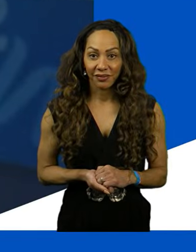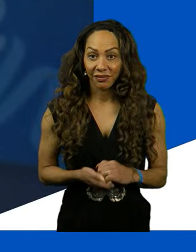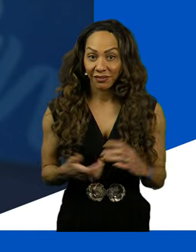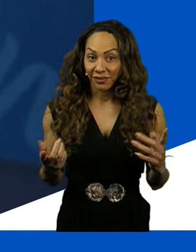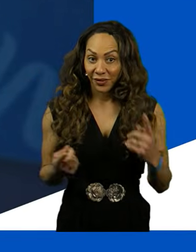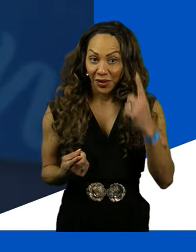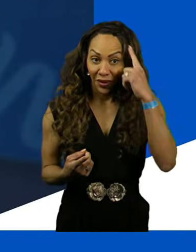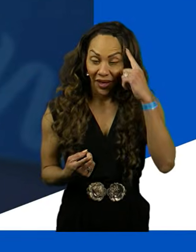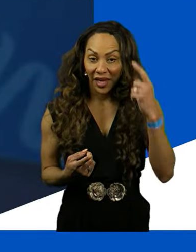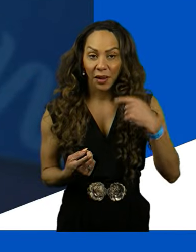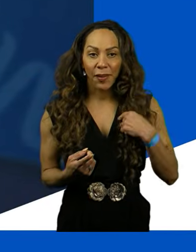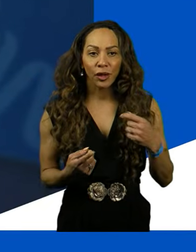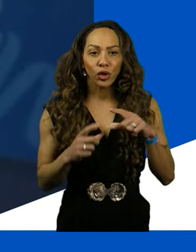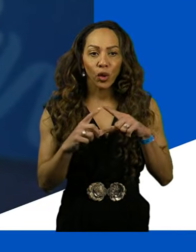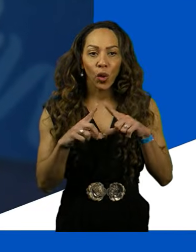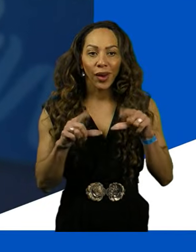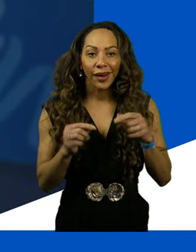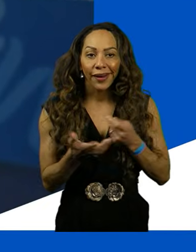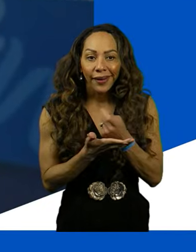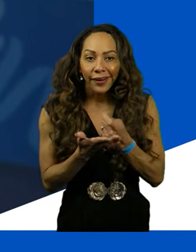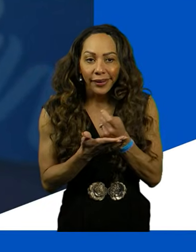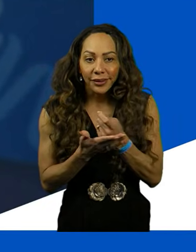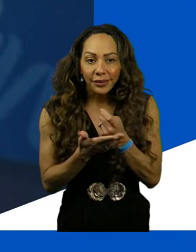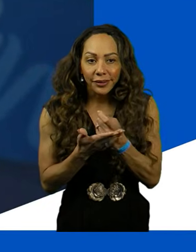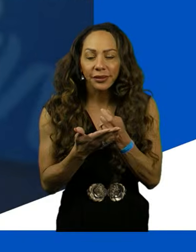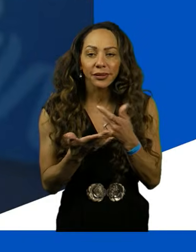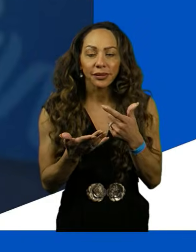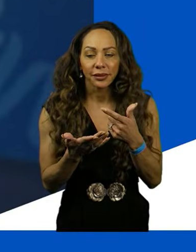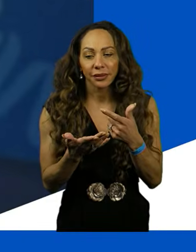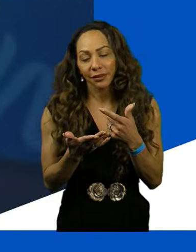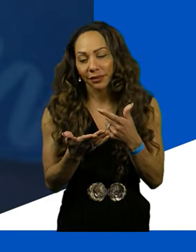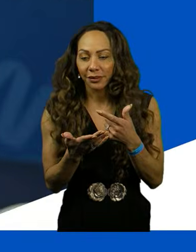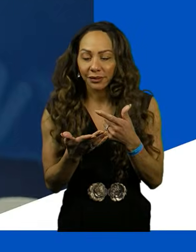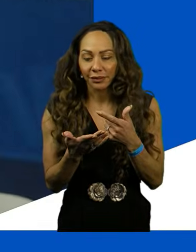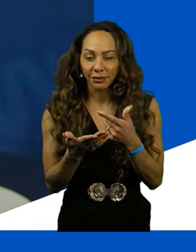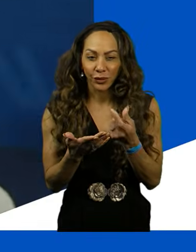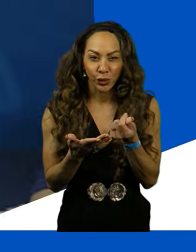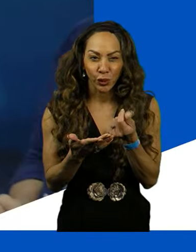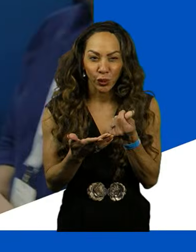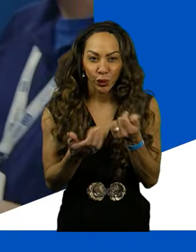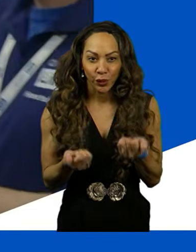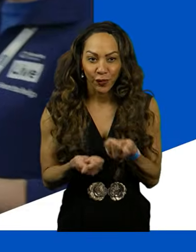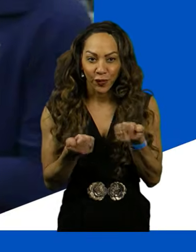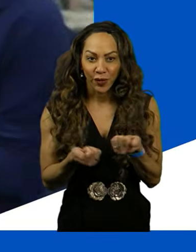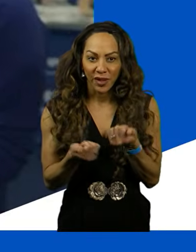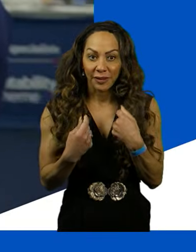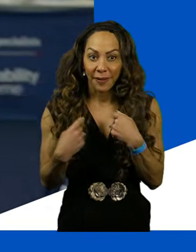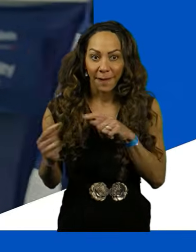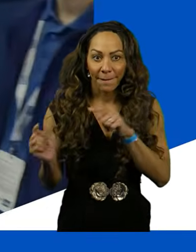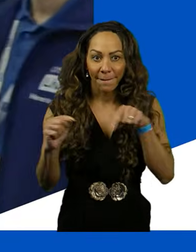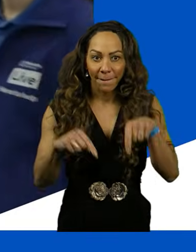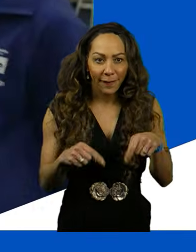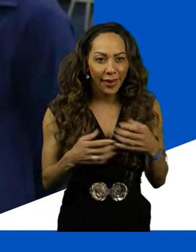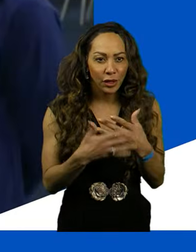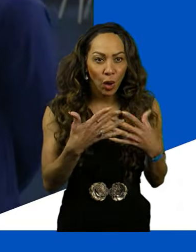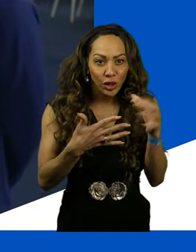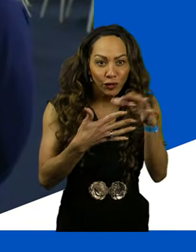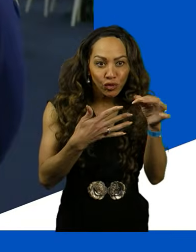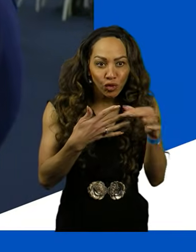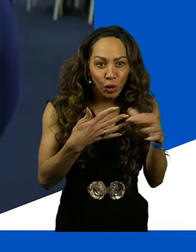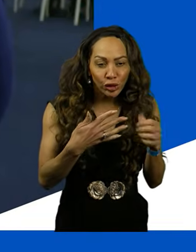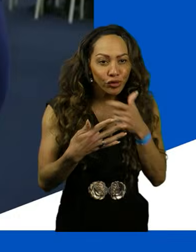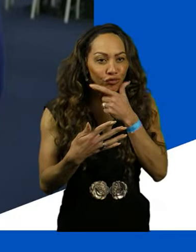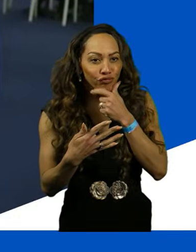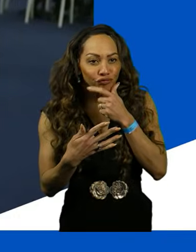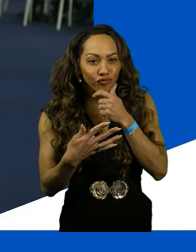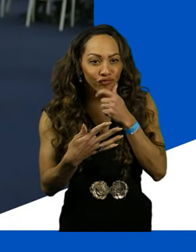thinking about renewing your lease, or your lease is coming to an end, there's lots of choices you need to make. So I'm here at the Motability Scheme Information Hub at Motability Scheme Live. Can you believe they